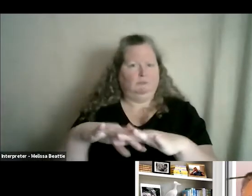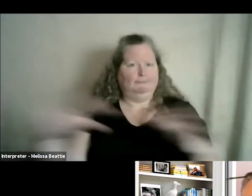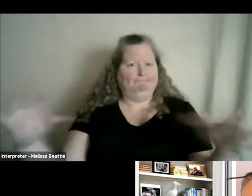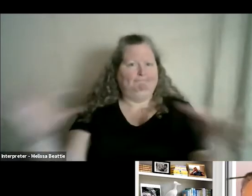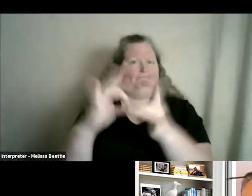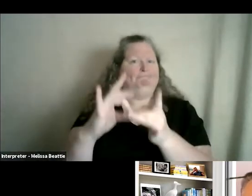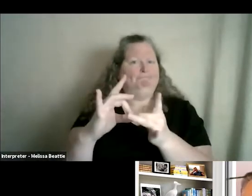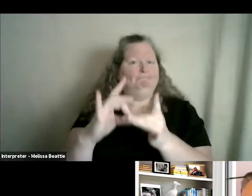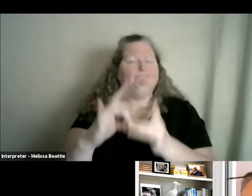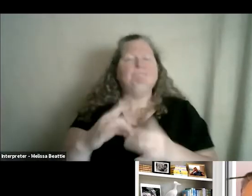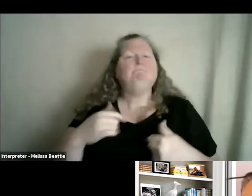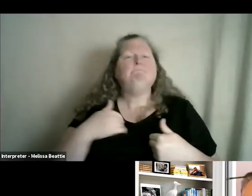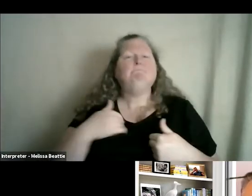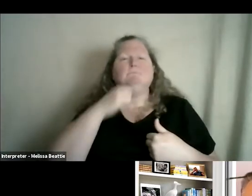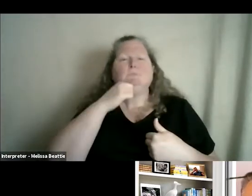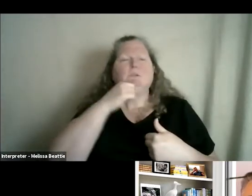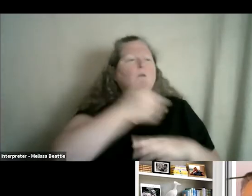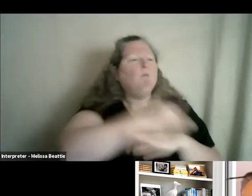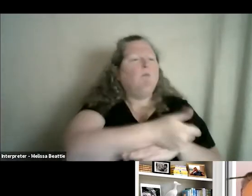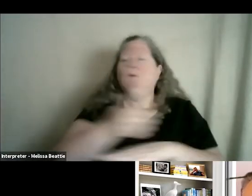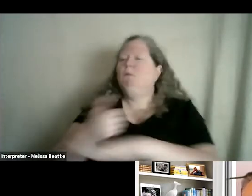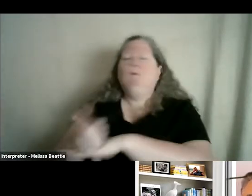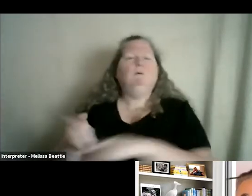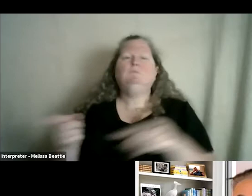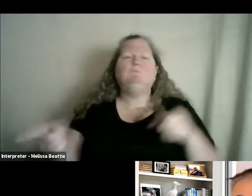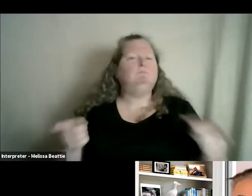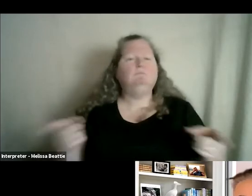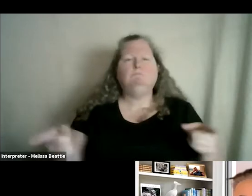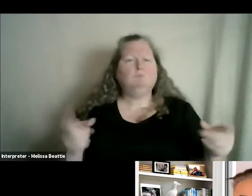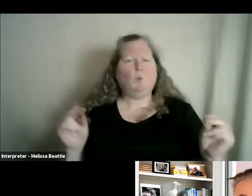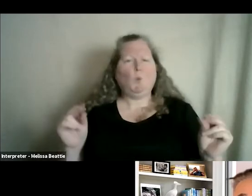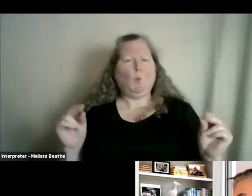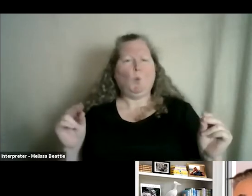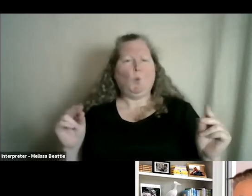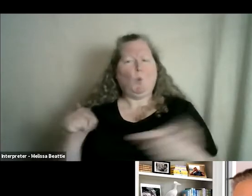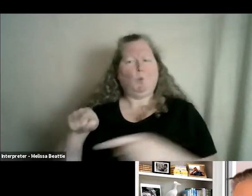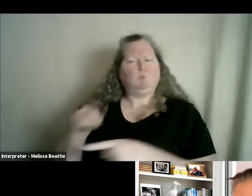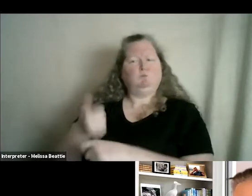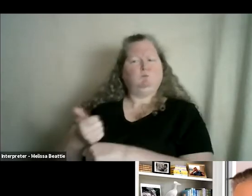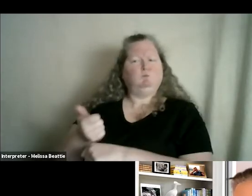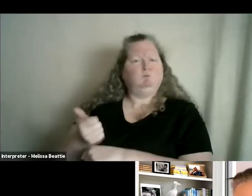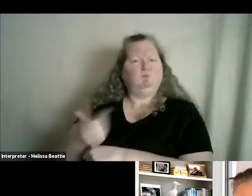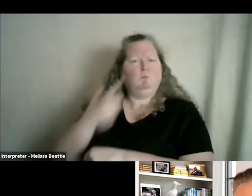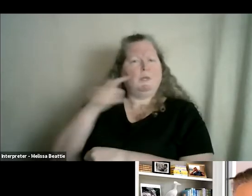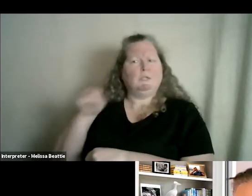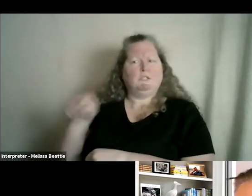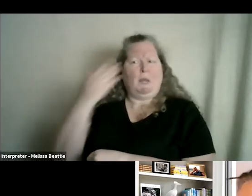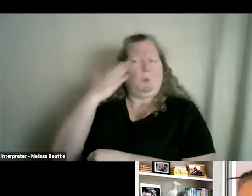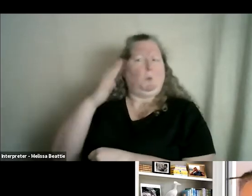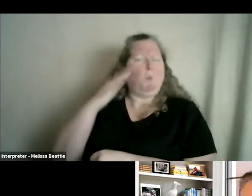not blame the business people for their lack of knowledge.